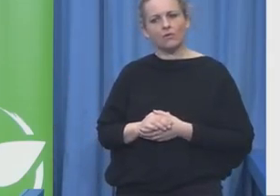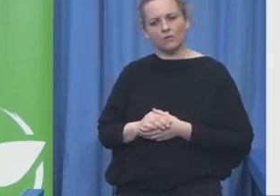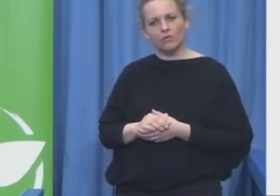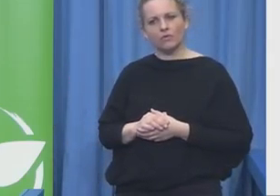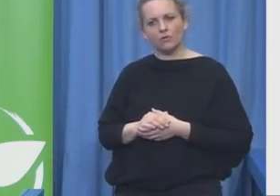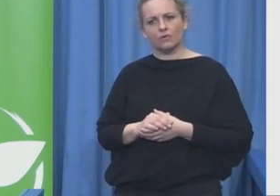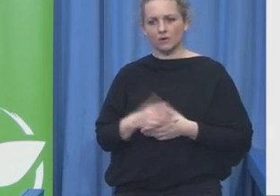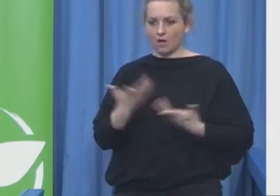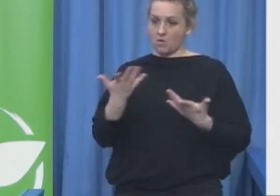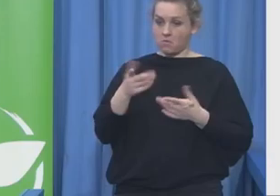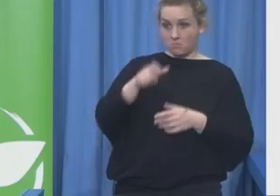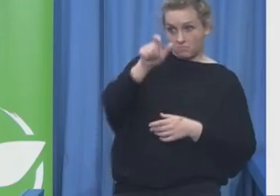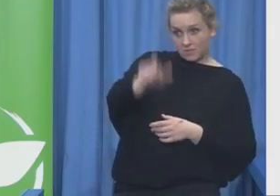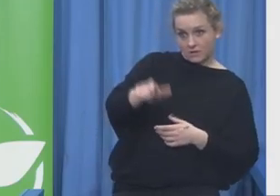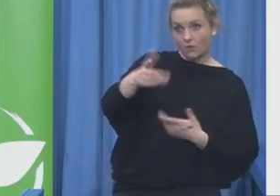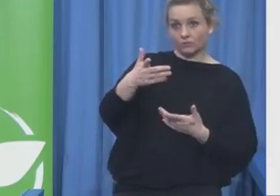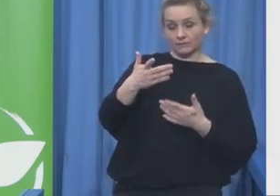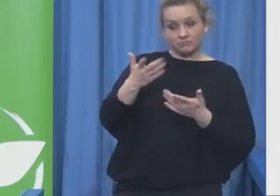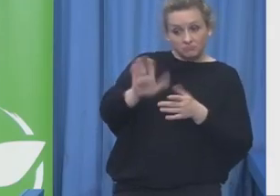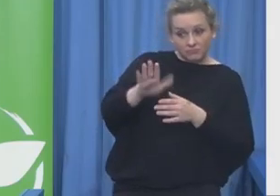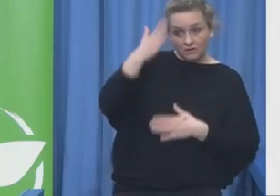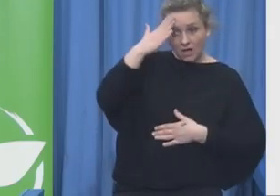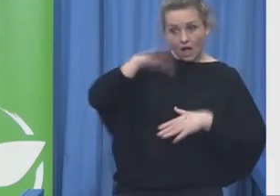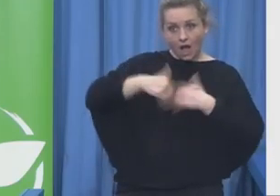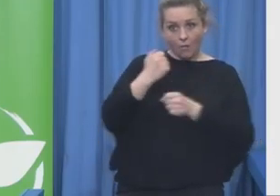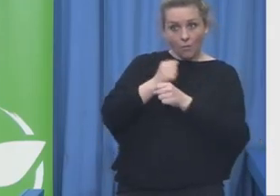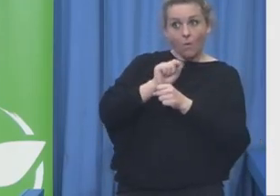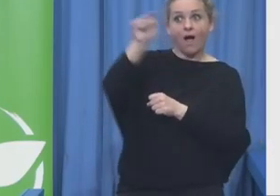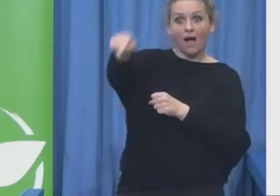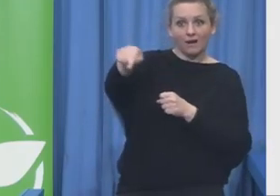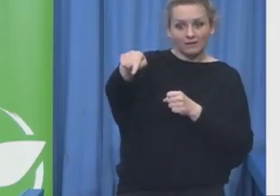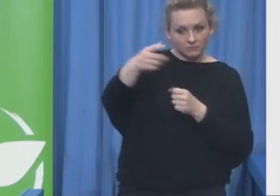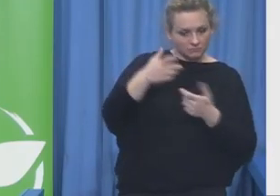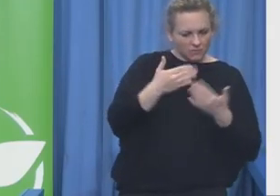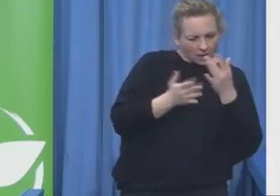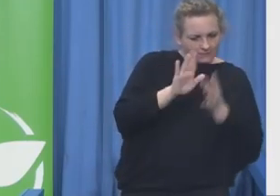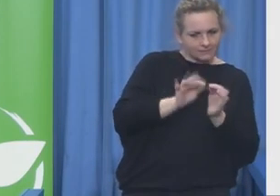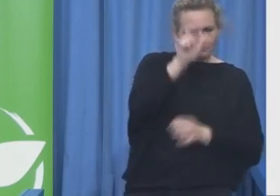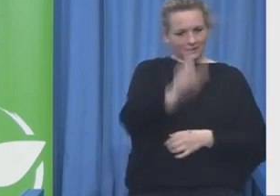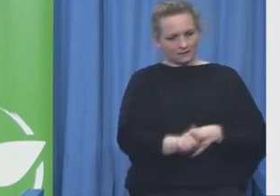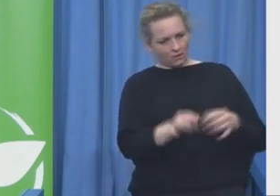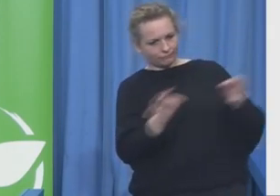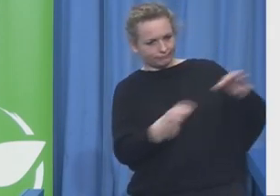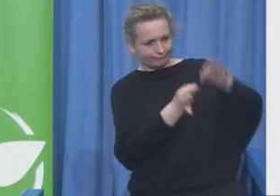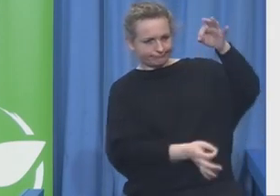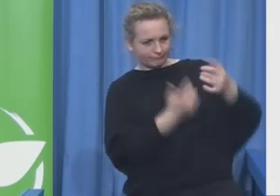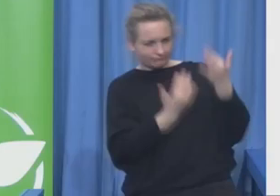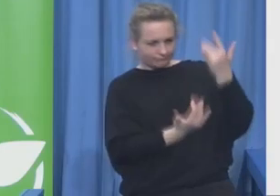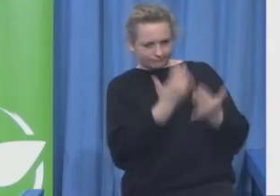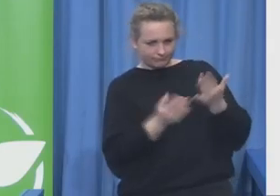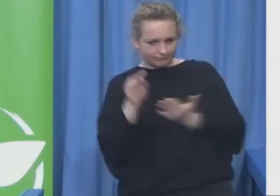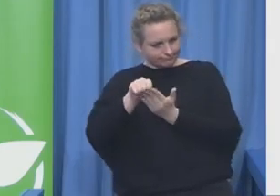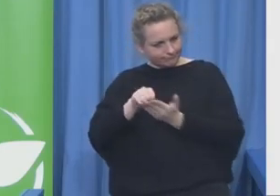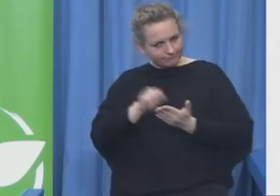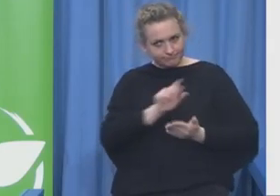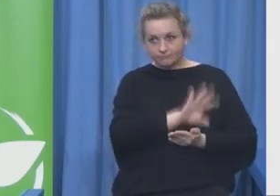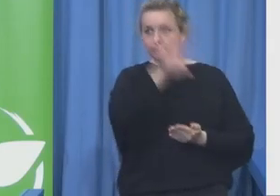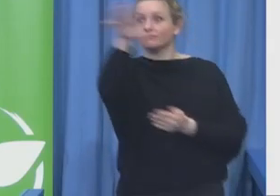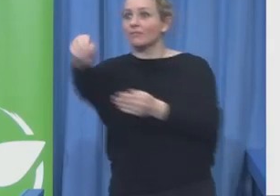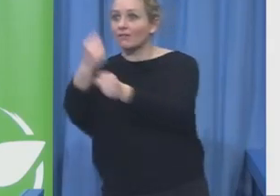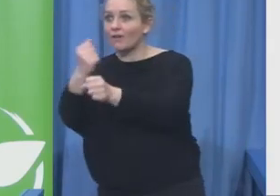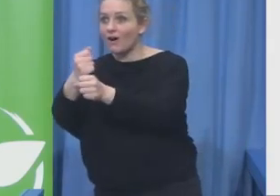So again, indicators that are looking at the outcome of training to the benefit of people with disabilities,